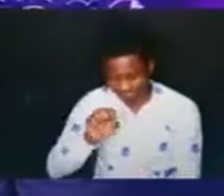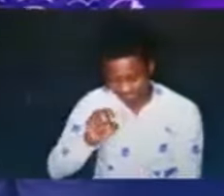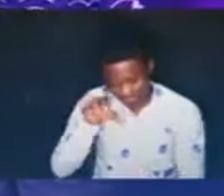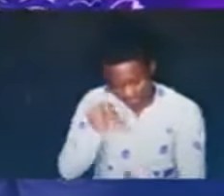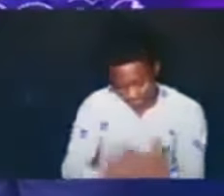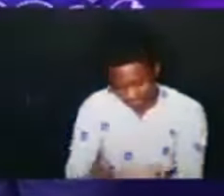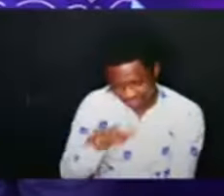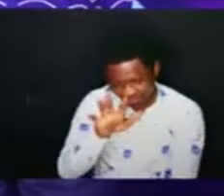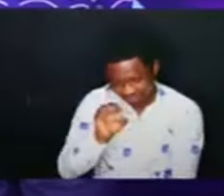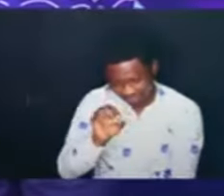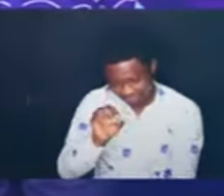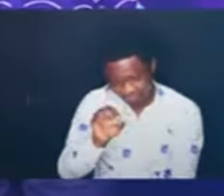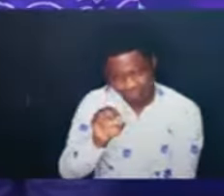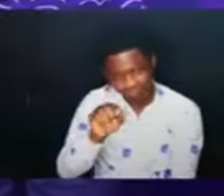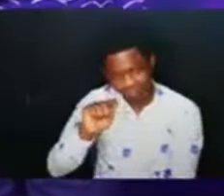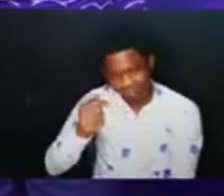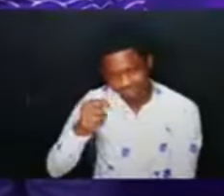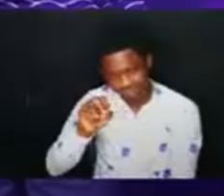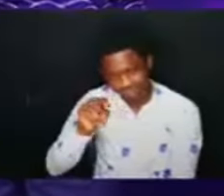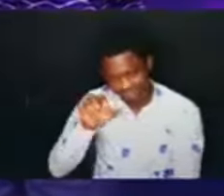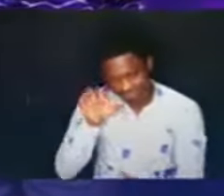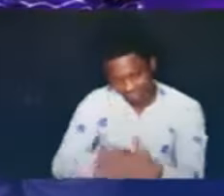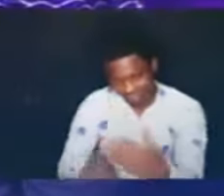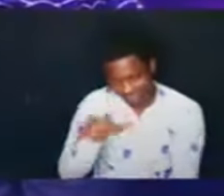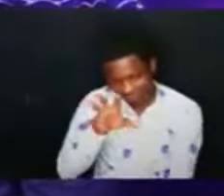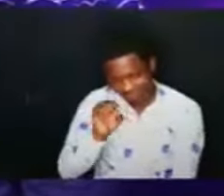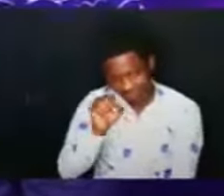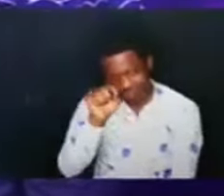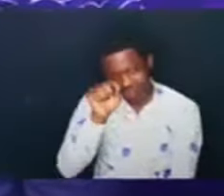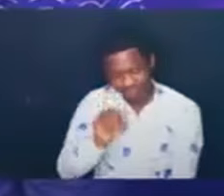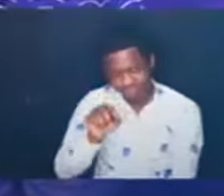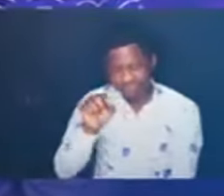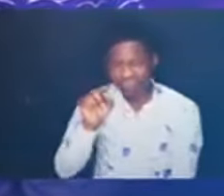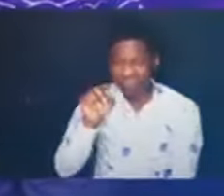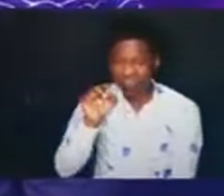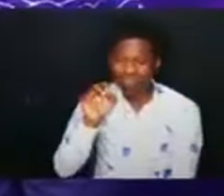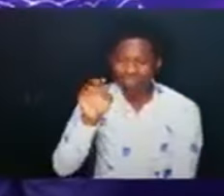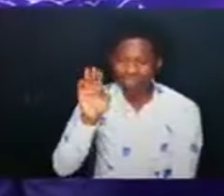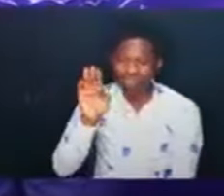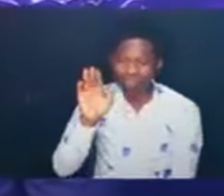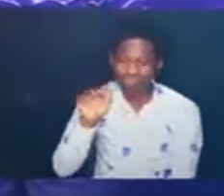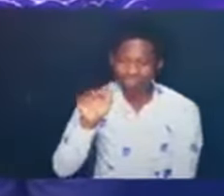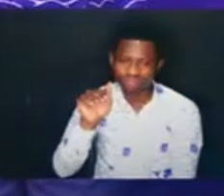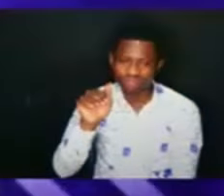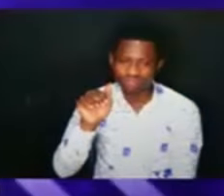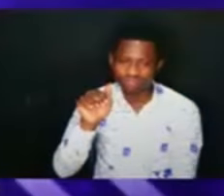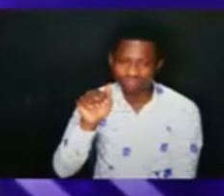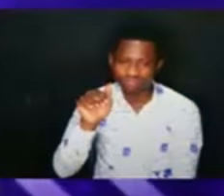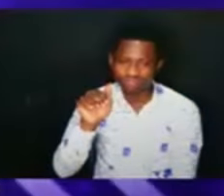50. Nti mumu ye hwe Moses homa edi kan no eti adionum from verse 15. Na ye hwe emfi inyimu